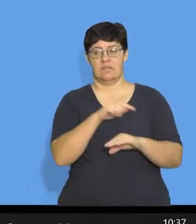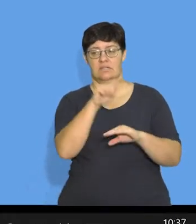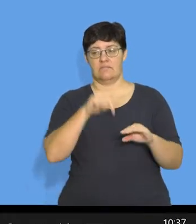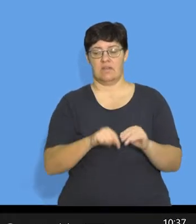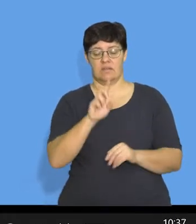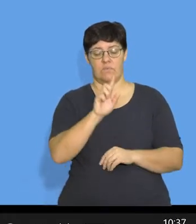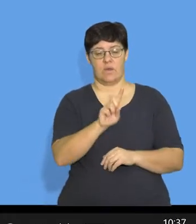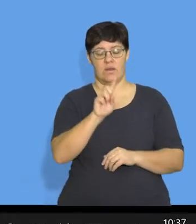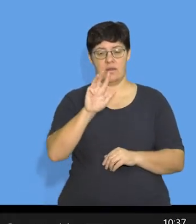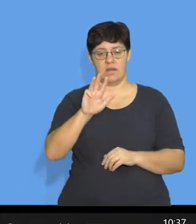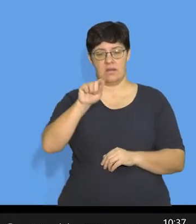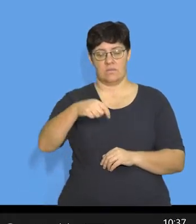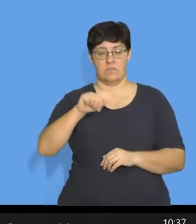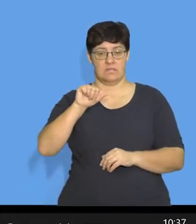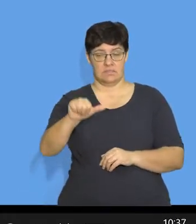by